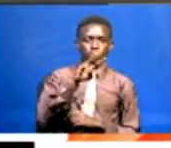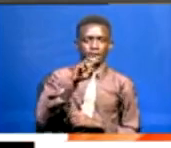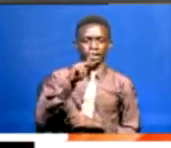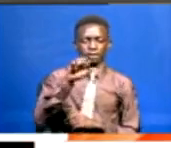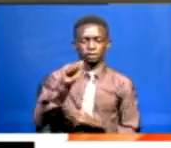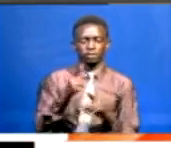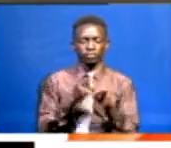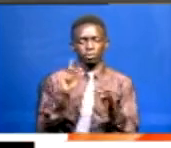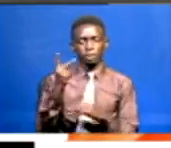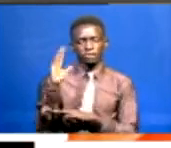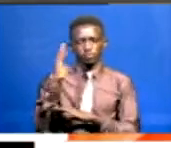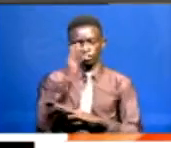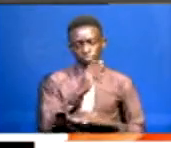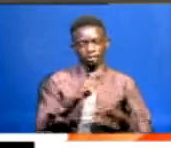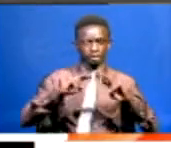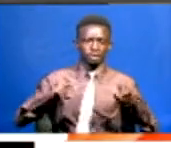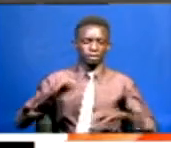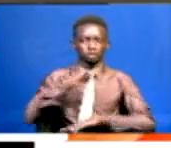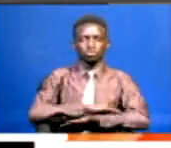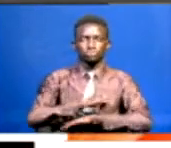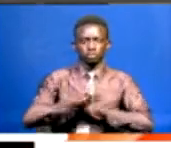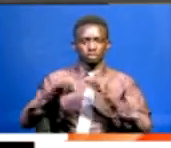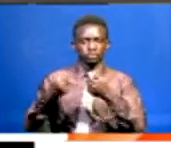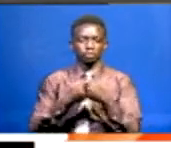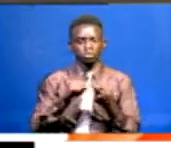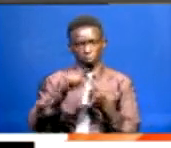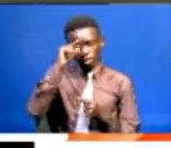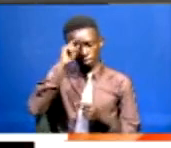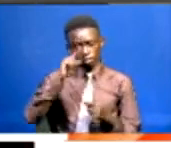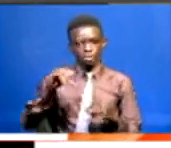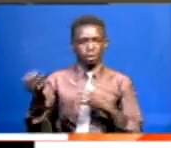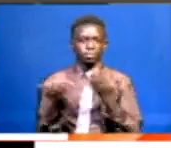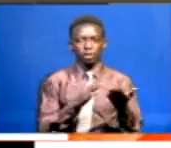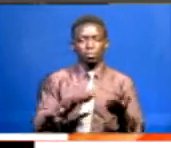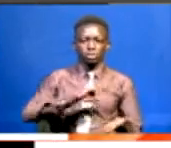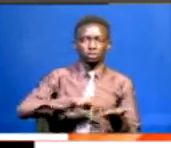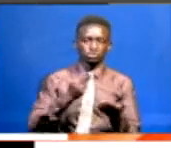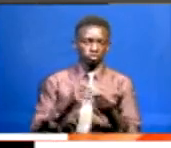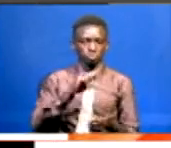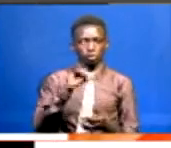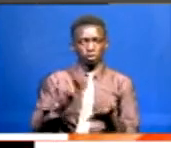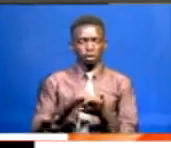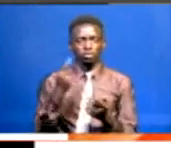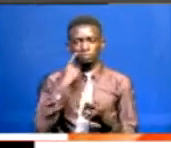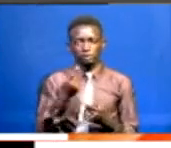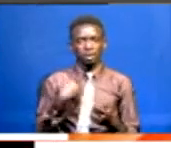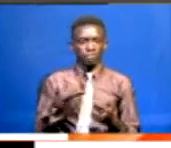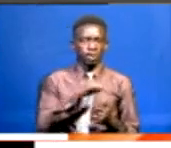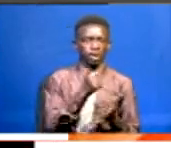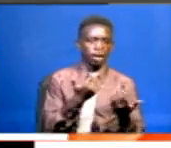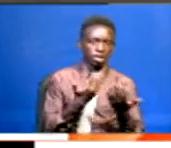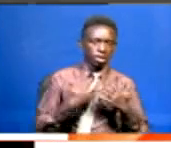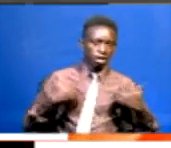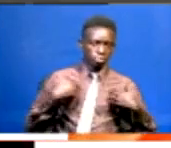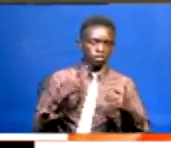Research Institute challenged the government to inject more resources so that endangered species of trees can be researched